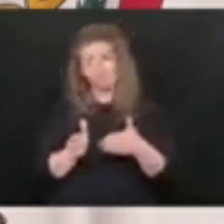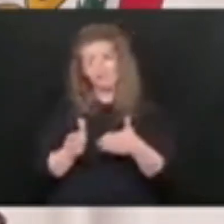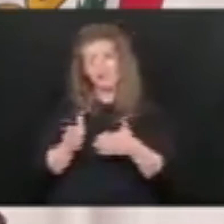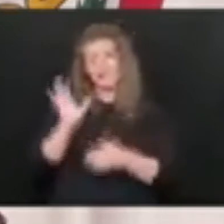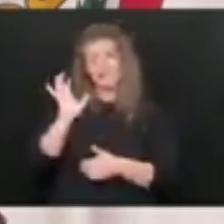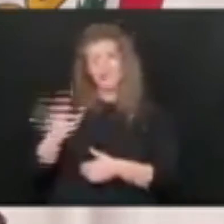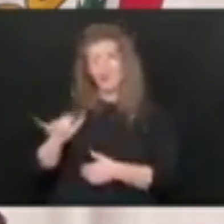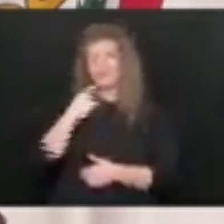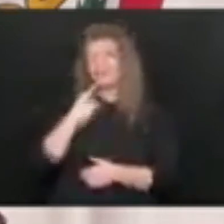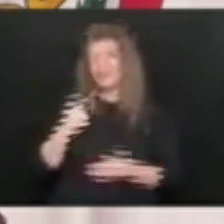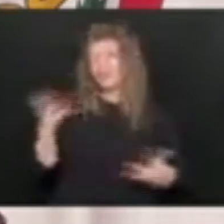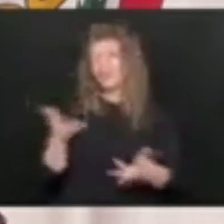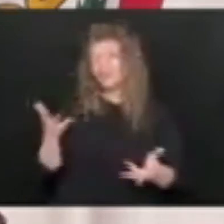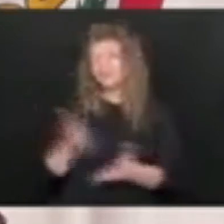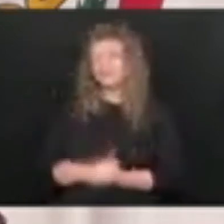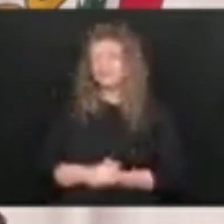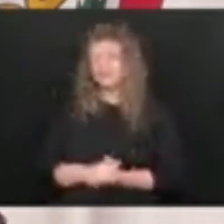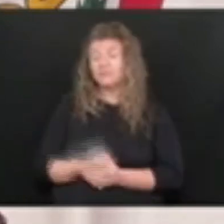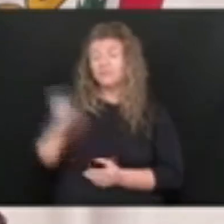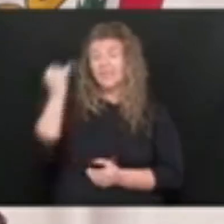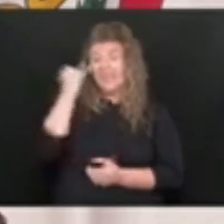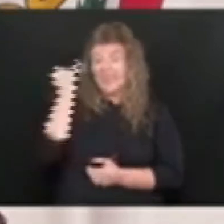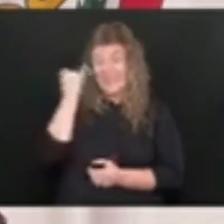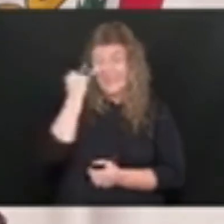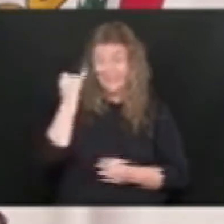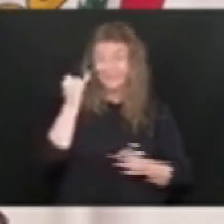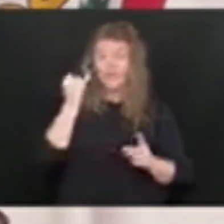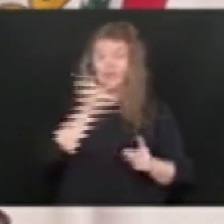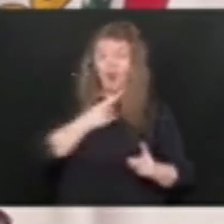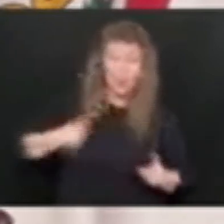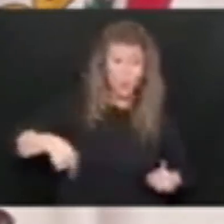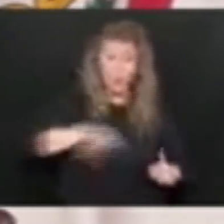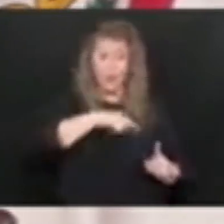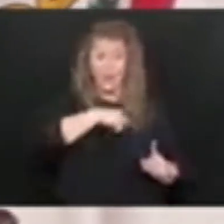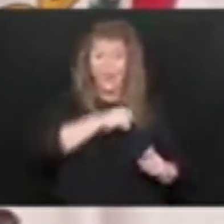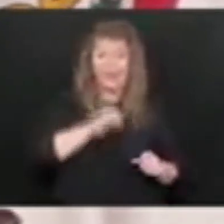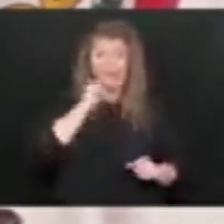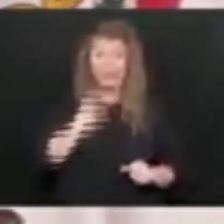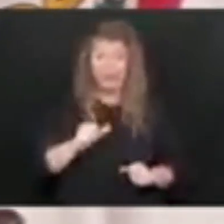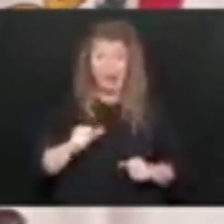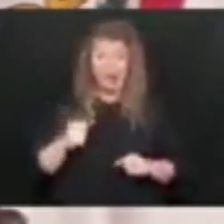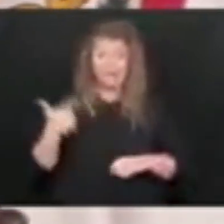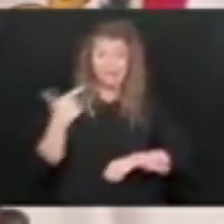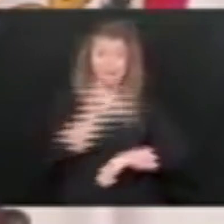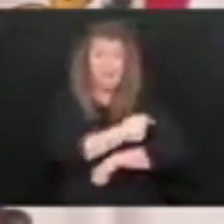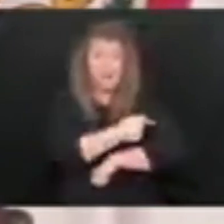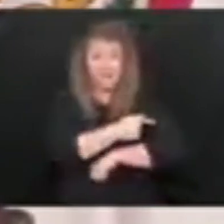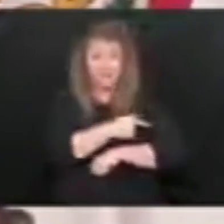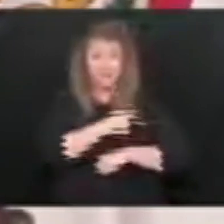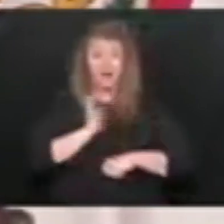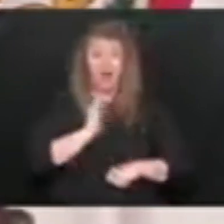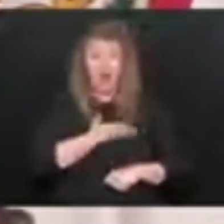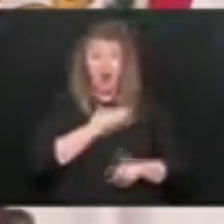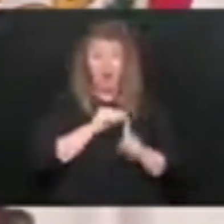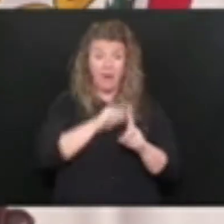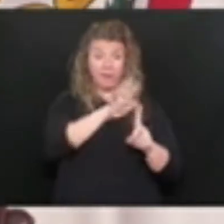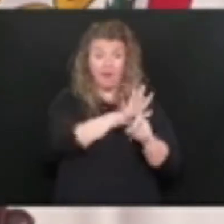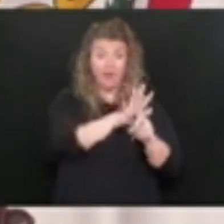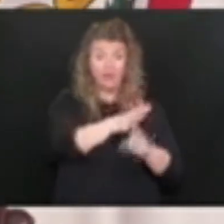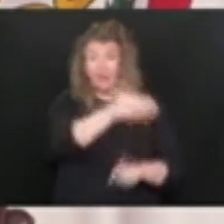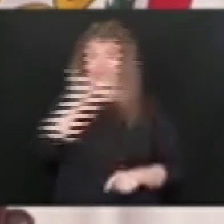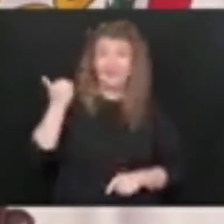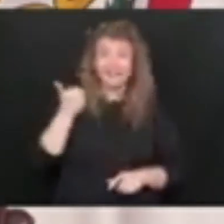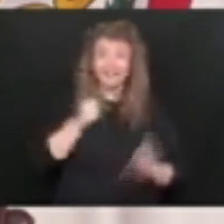this. If we don't get our population vaccinated to the highest level